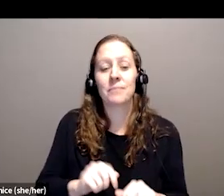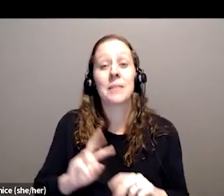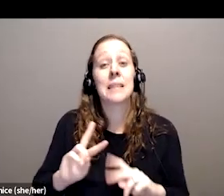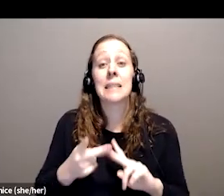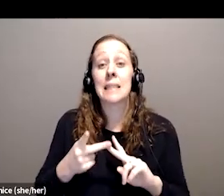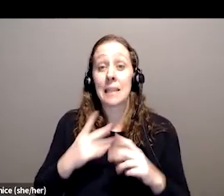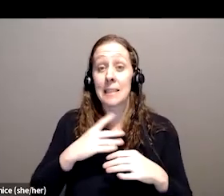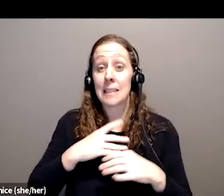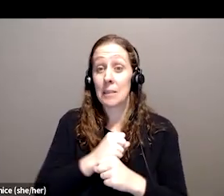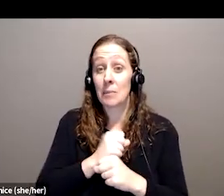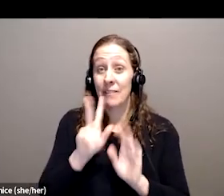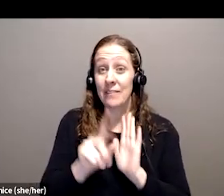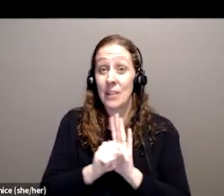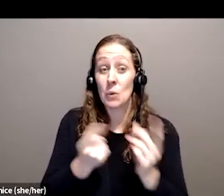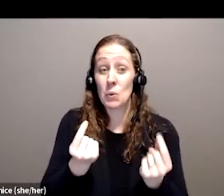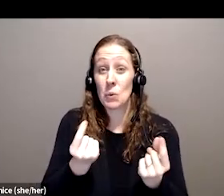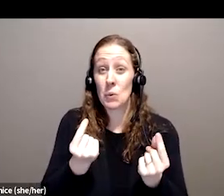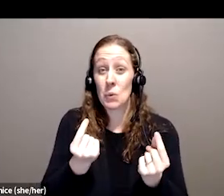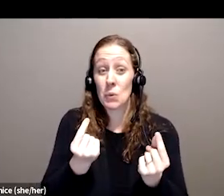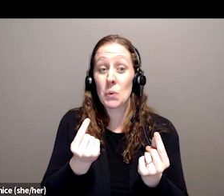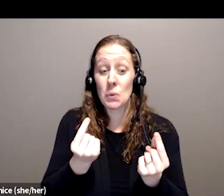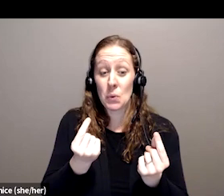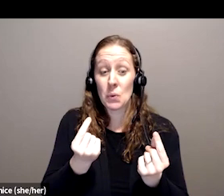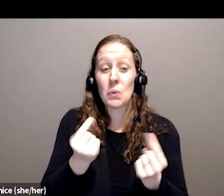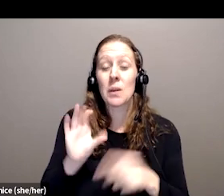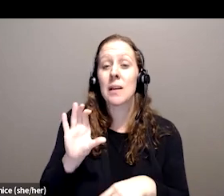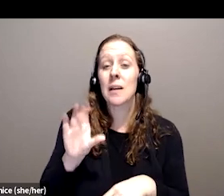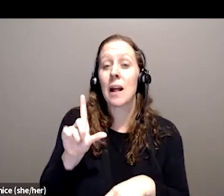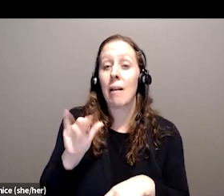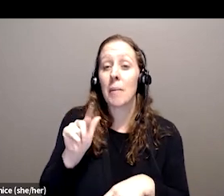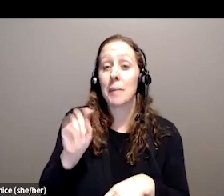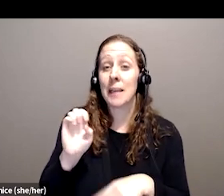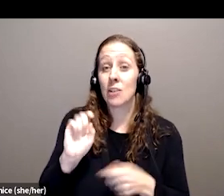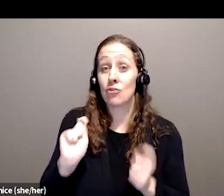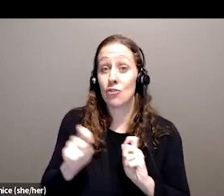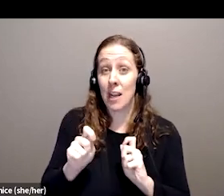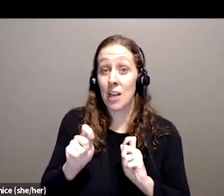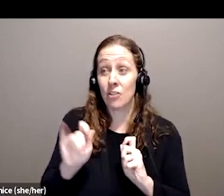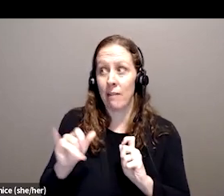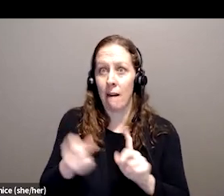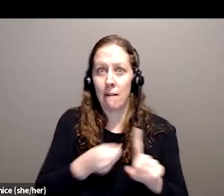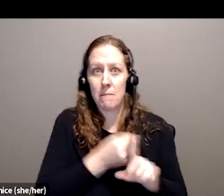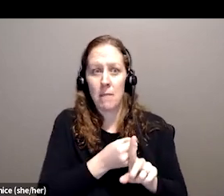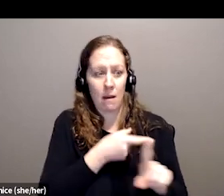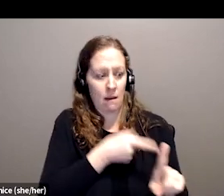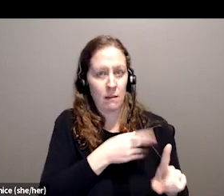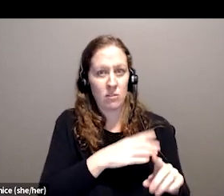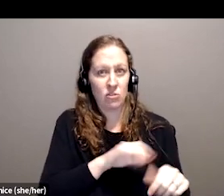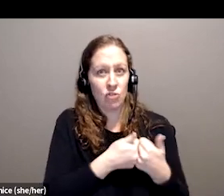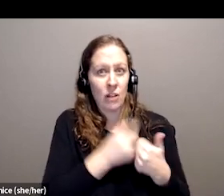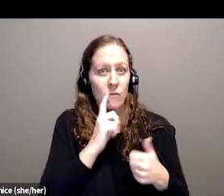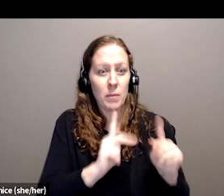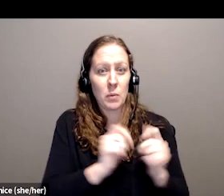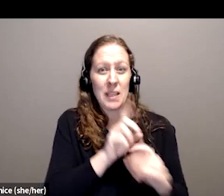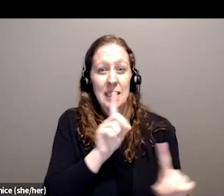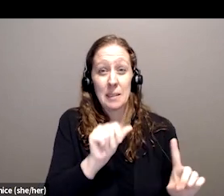video, we're going to describe the challenges associated with climate change for persons living with disabilities that emerged from the first round